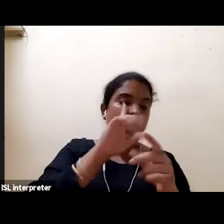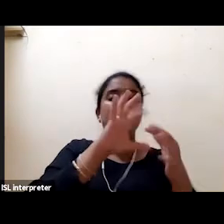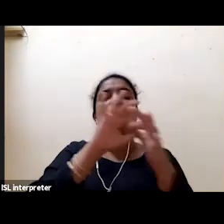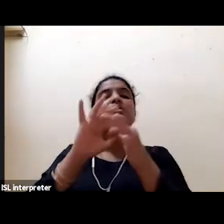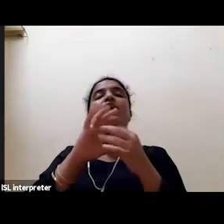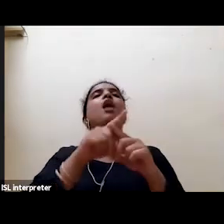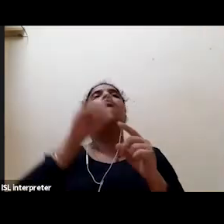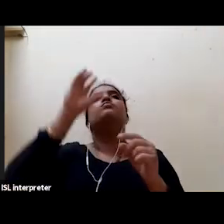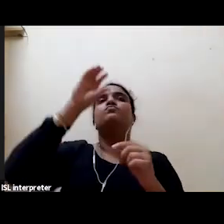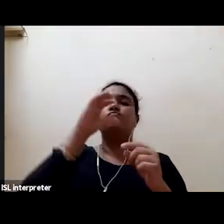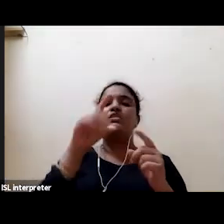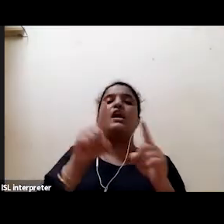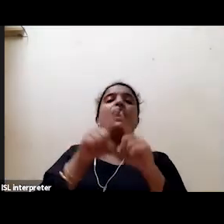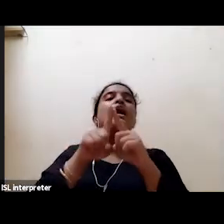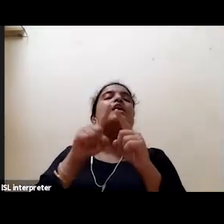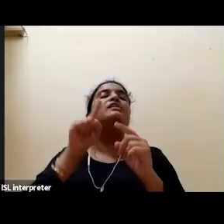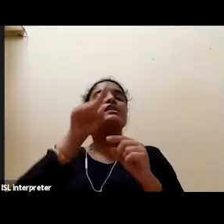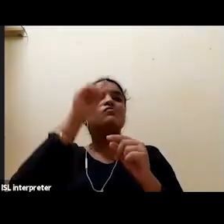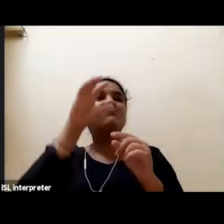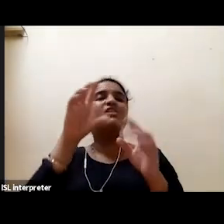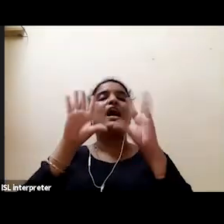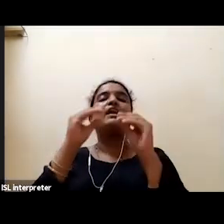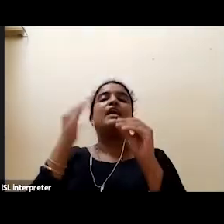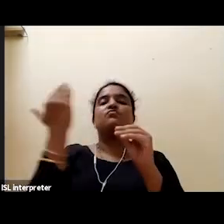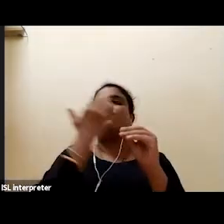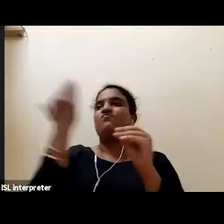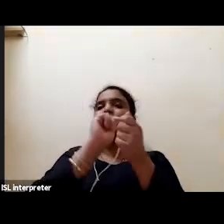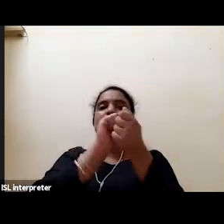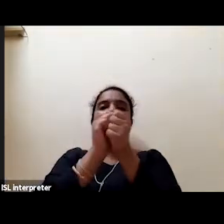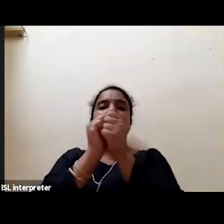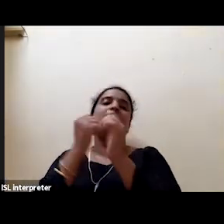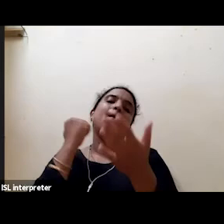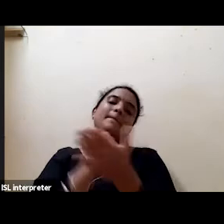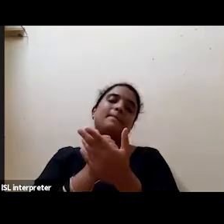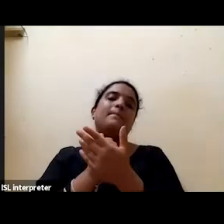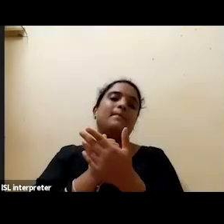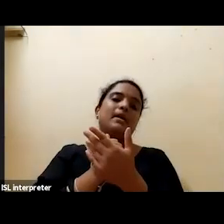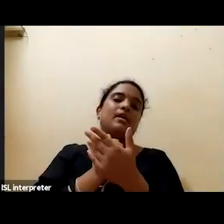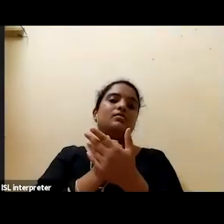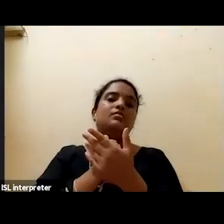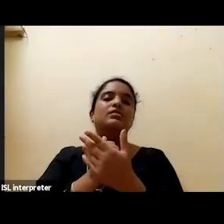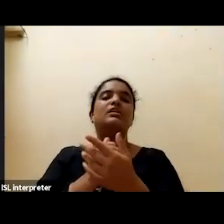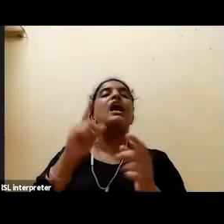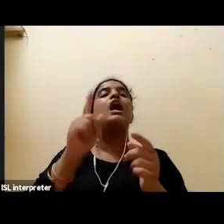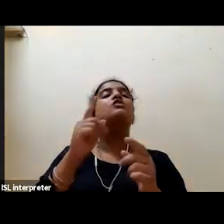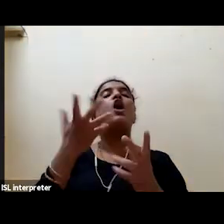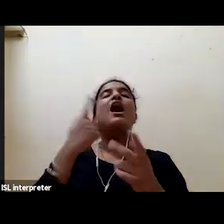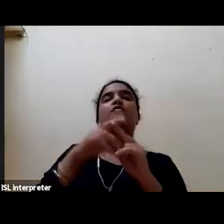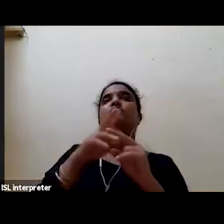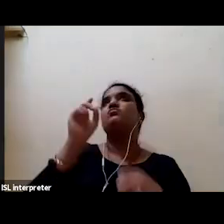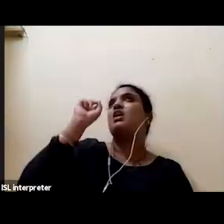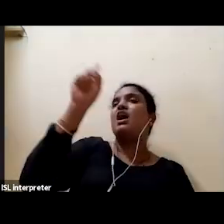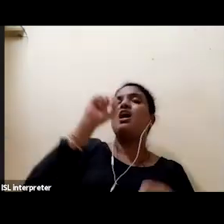break up your 10 slides. And that's a great way to make use of the space without expecting someone to click on that read